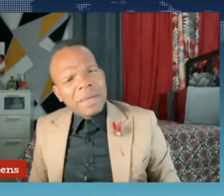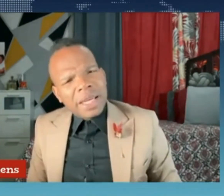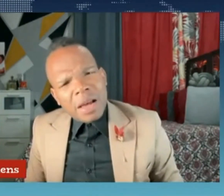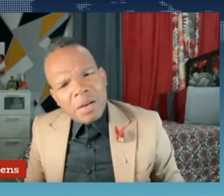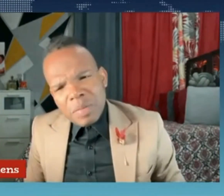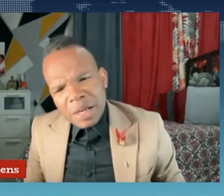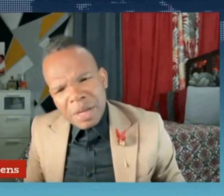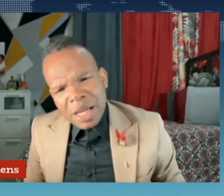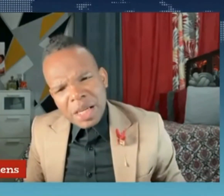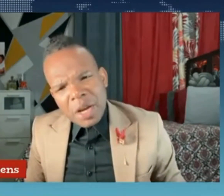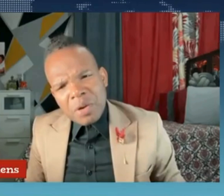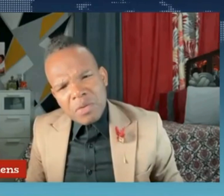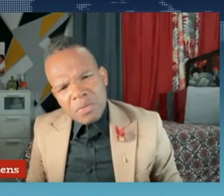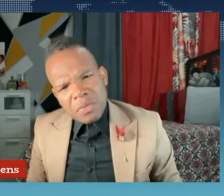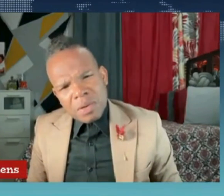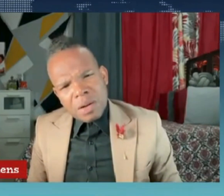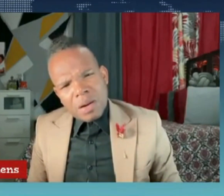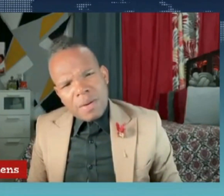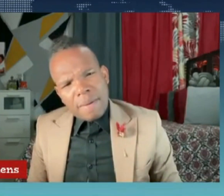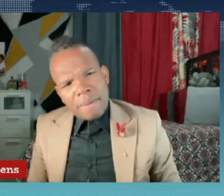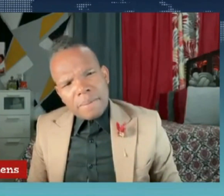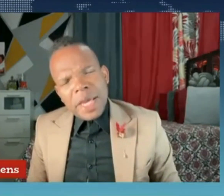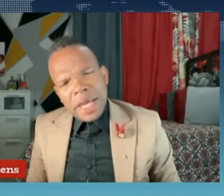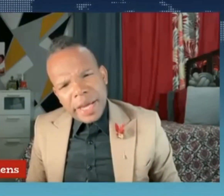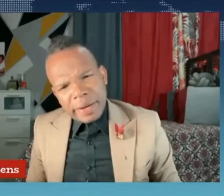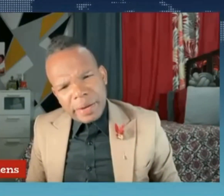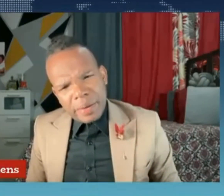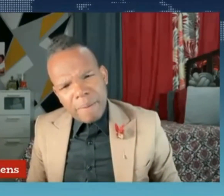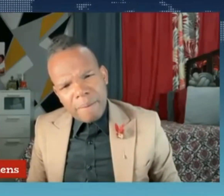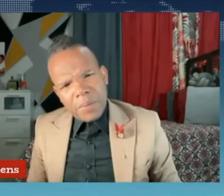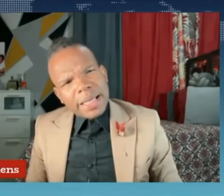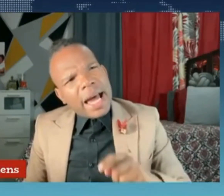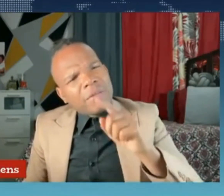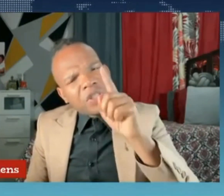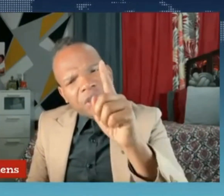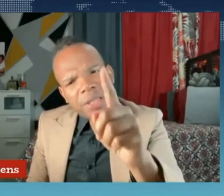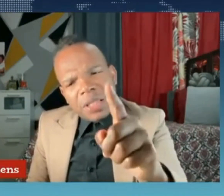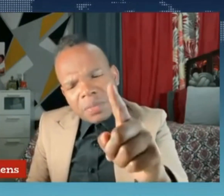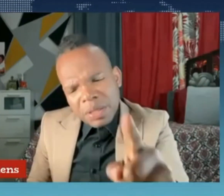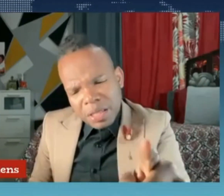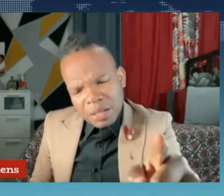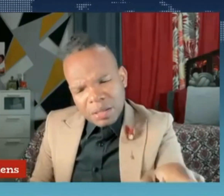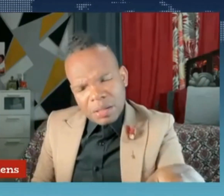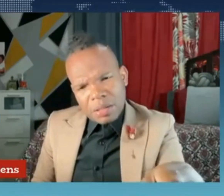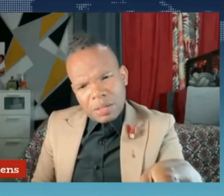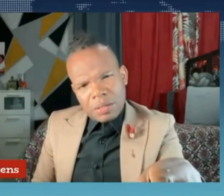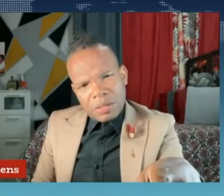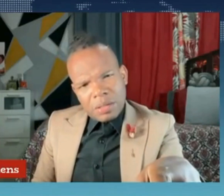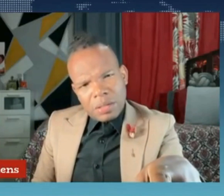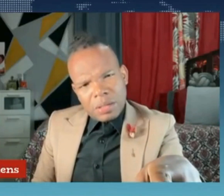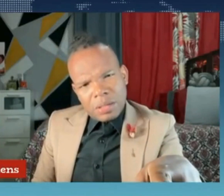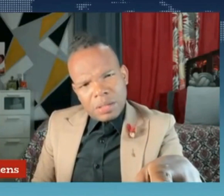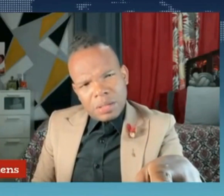me tell you, me in enough pain, but I have to still speak.